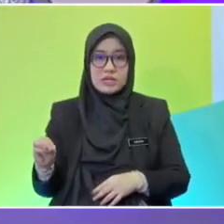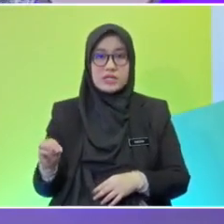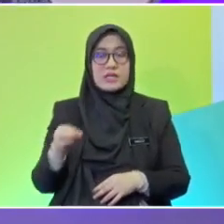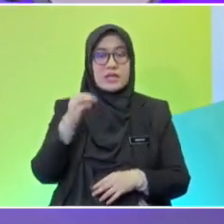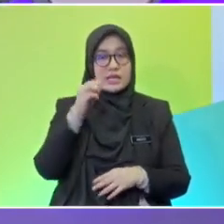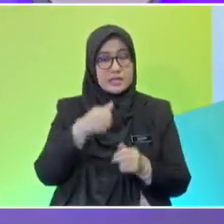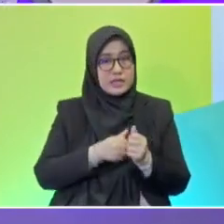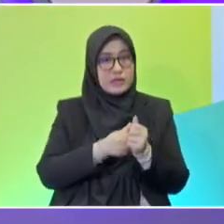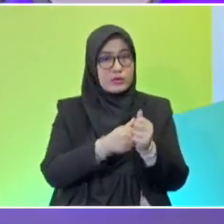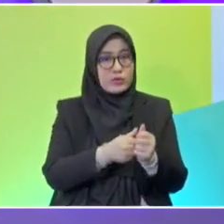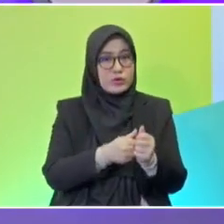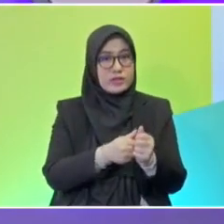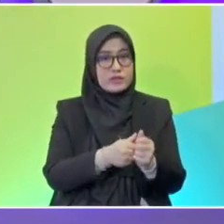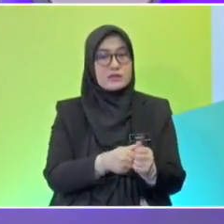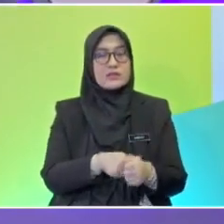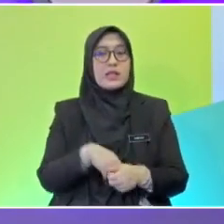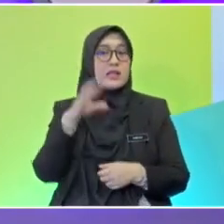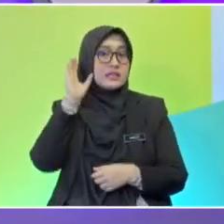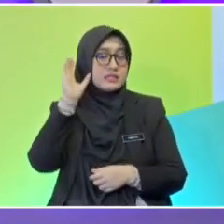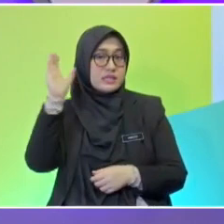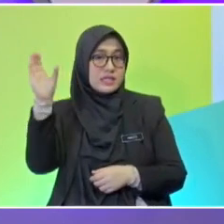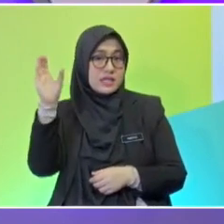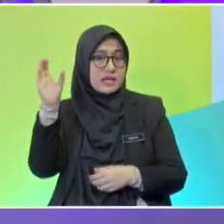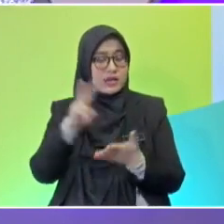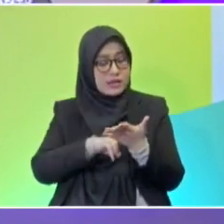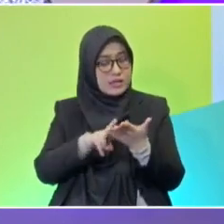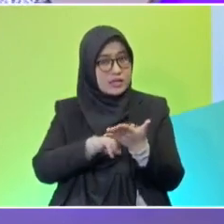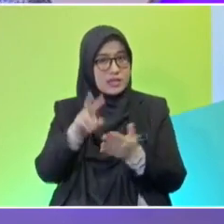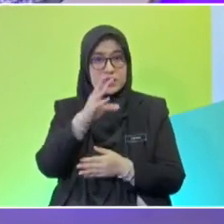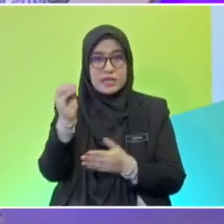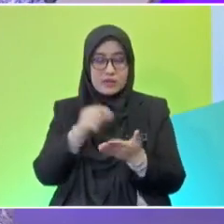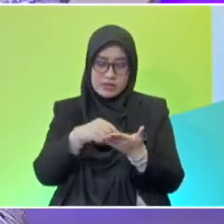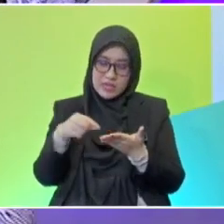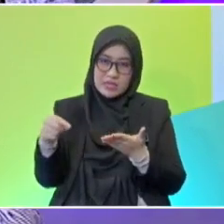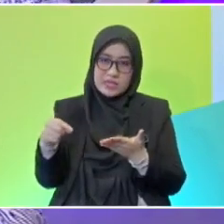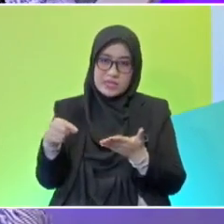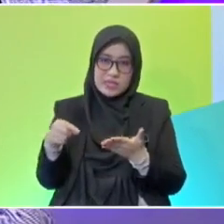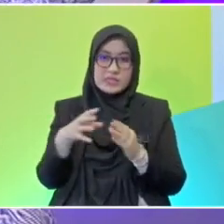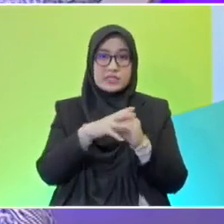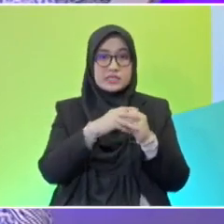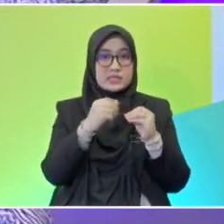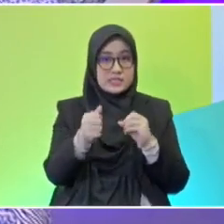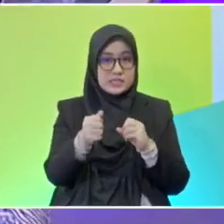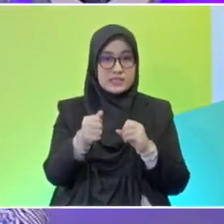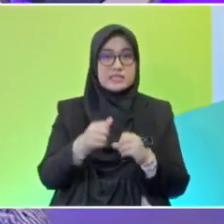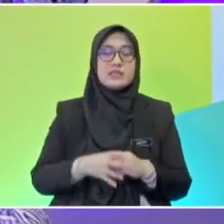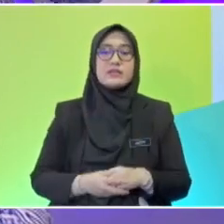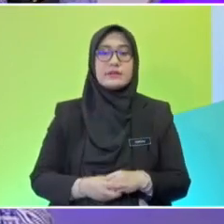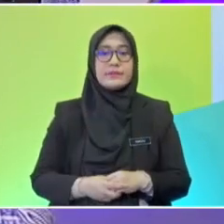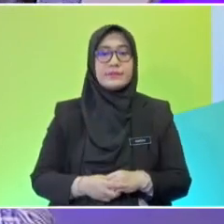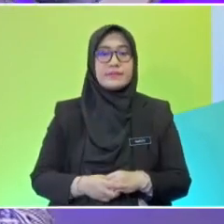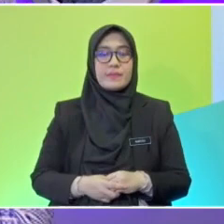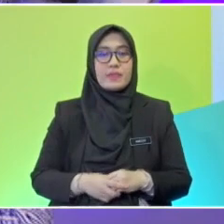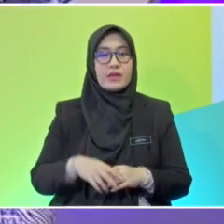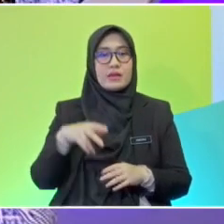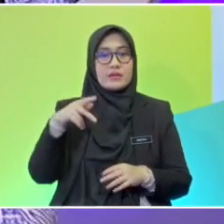language arts. We do not assess pupils based on topics in the textbook. Alright, and next, PBD in